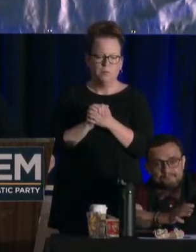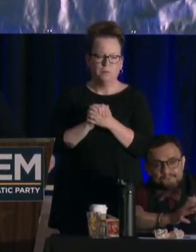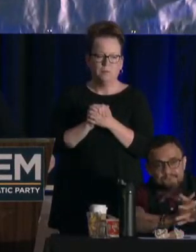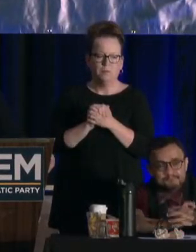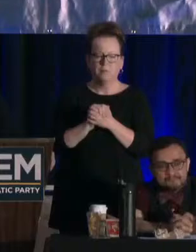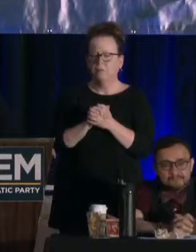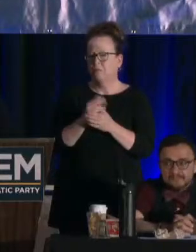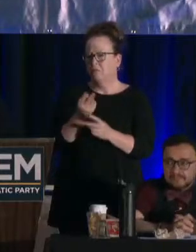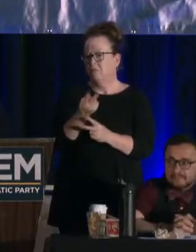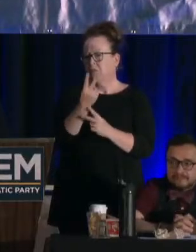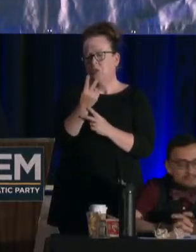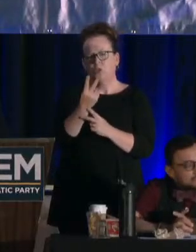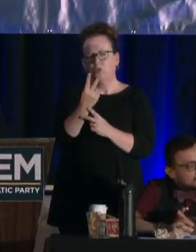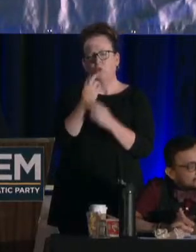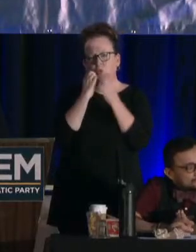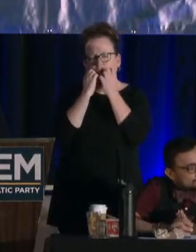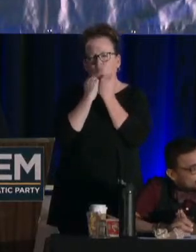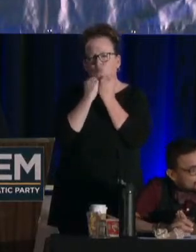others.